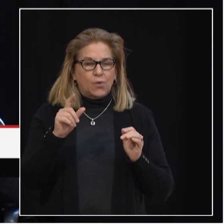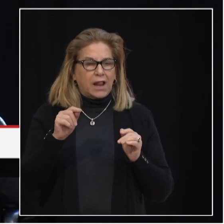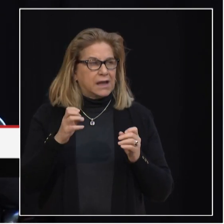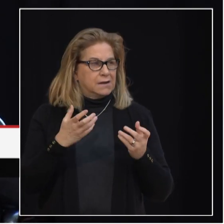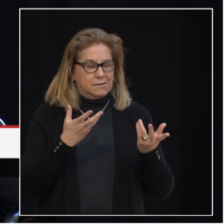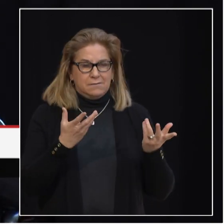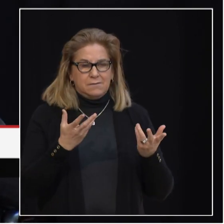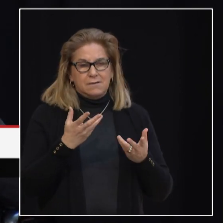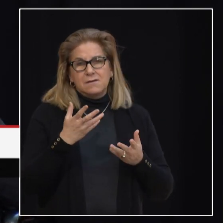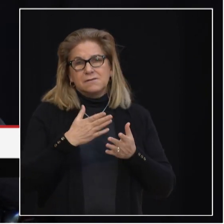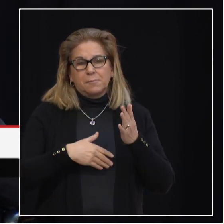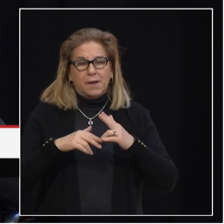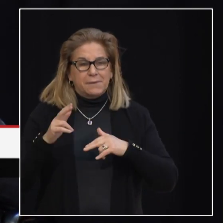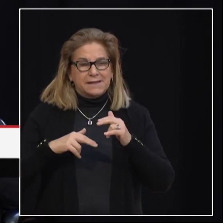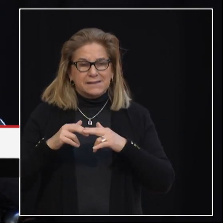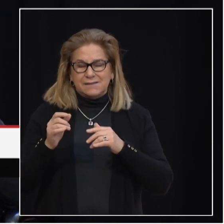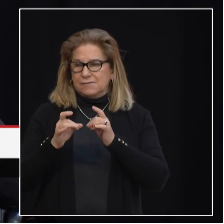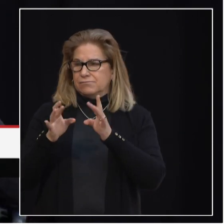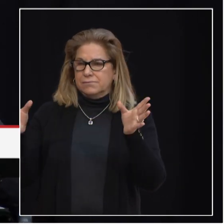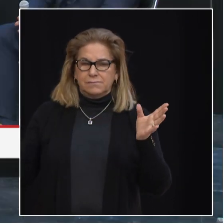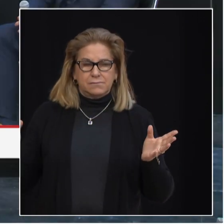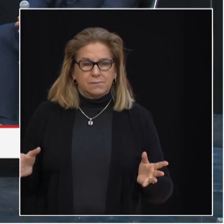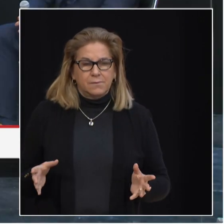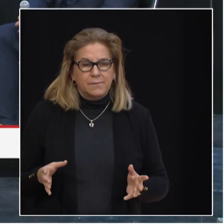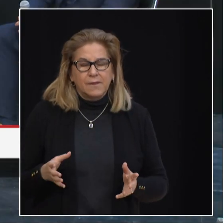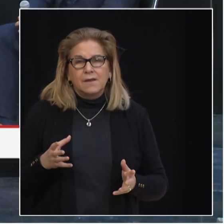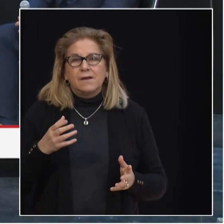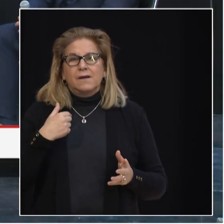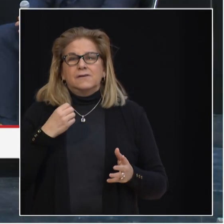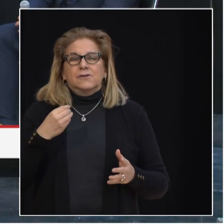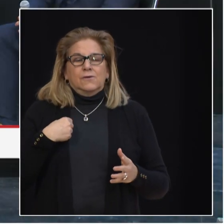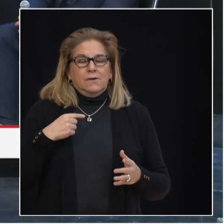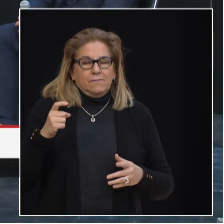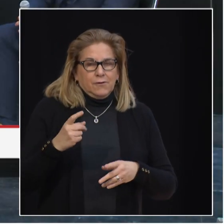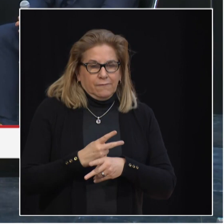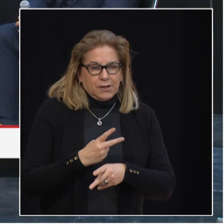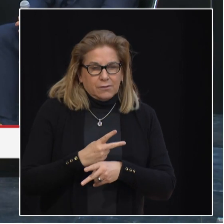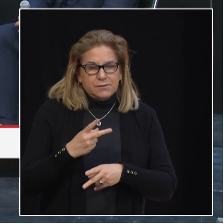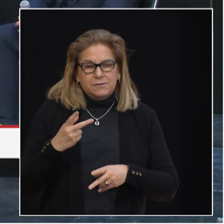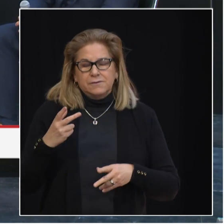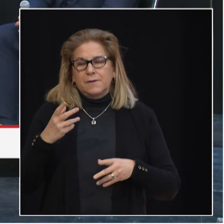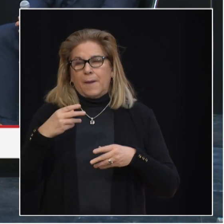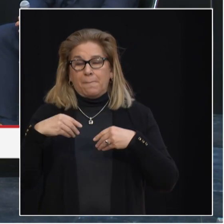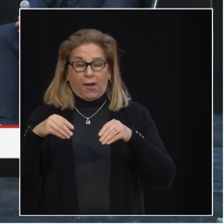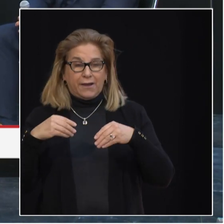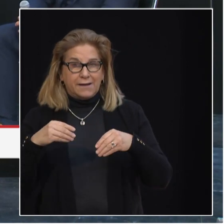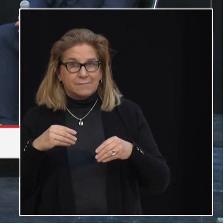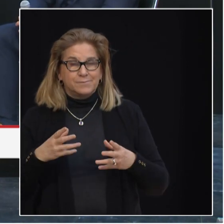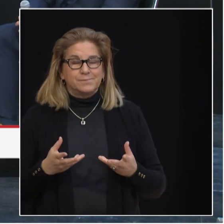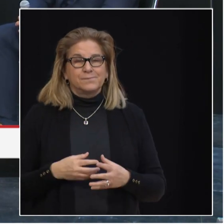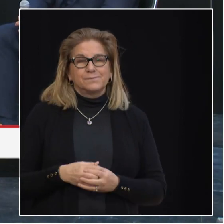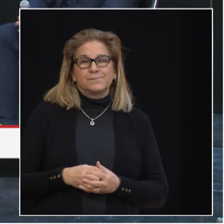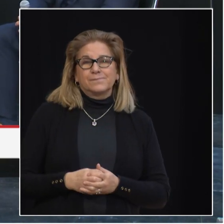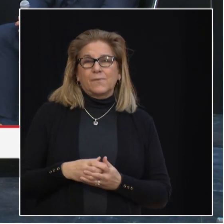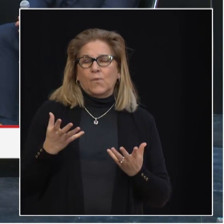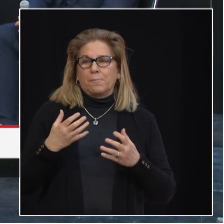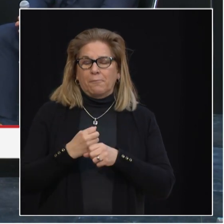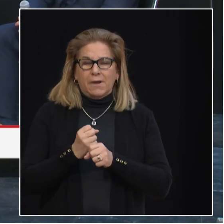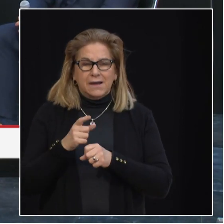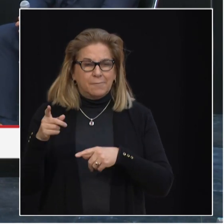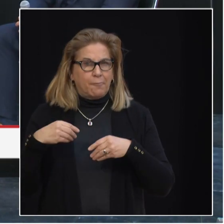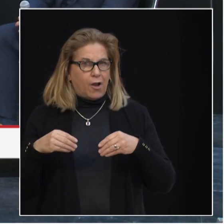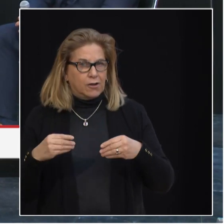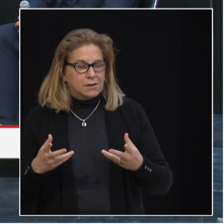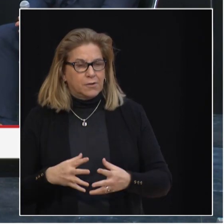marketplace. And I know we have about 1 million square feet right now in the pipeline that is switching to residential,